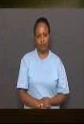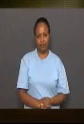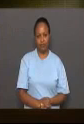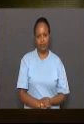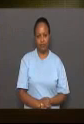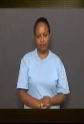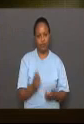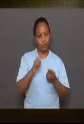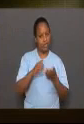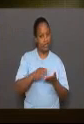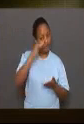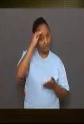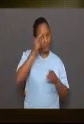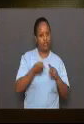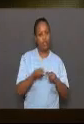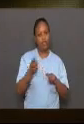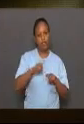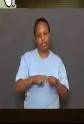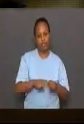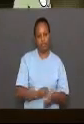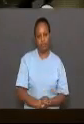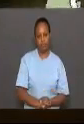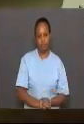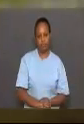Let's get back to our lesson.